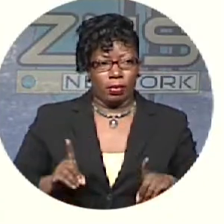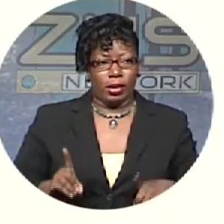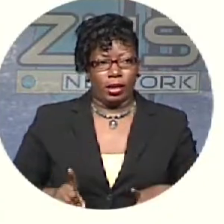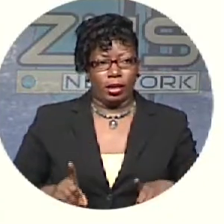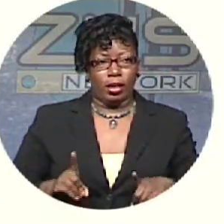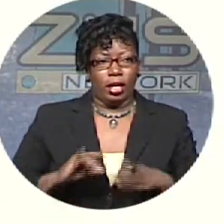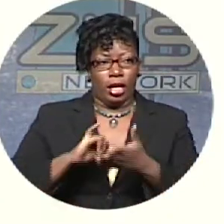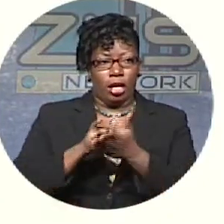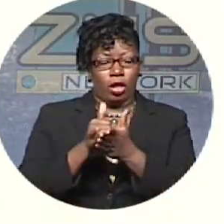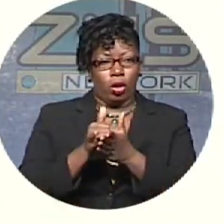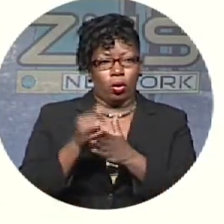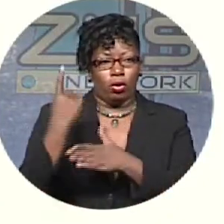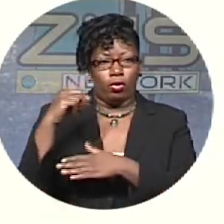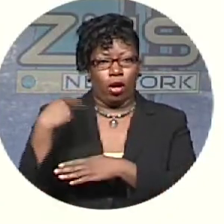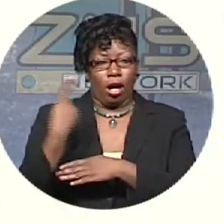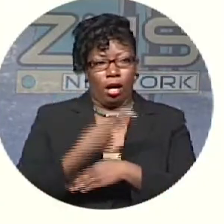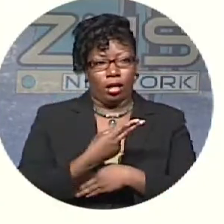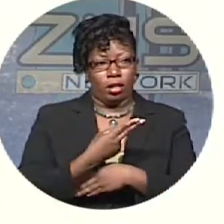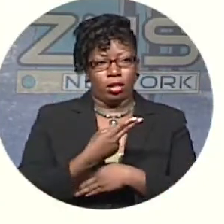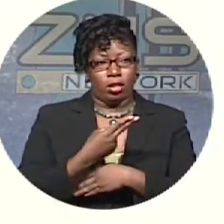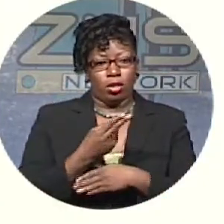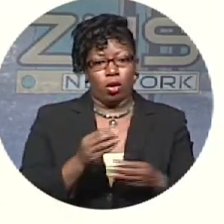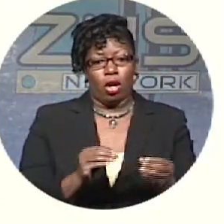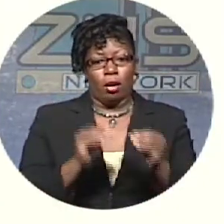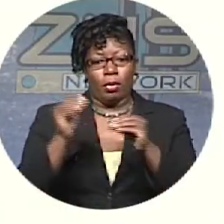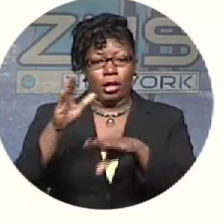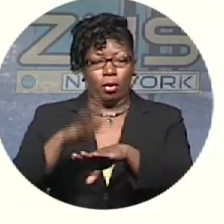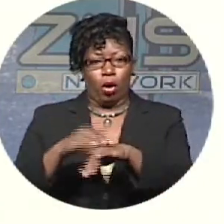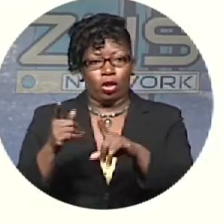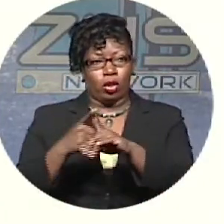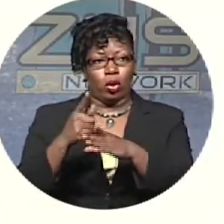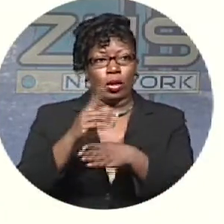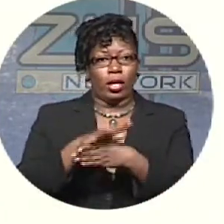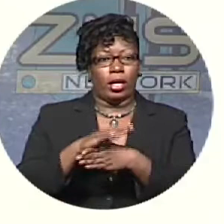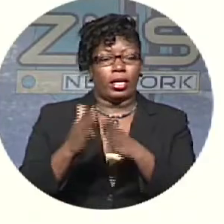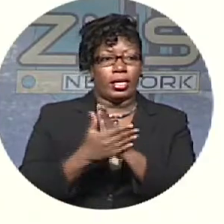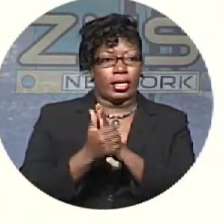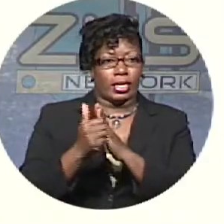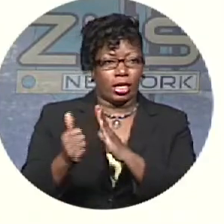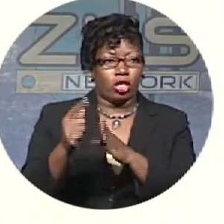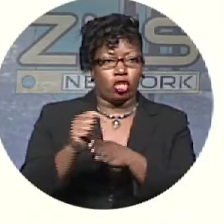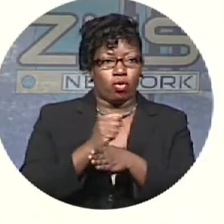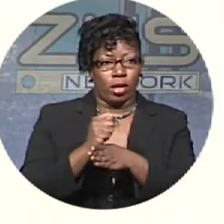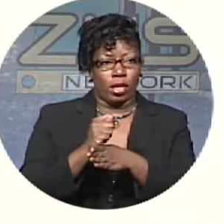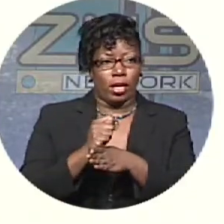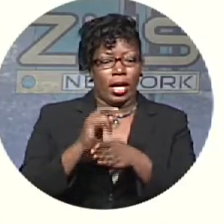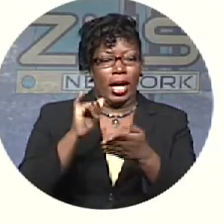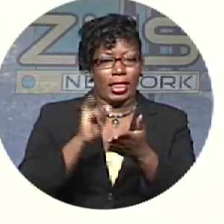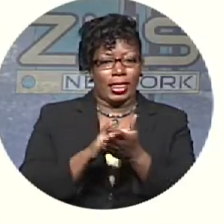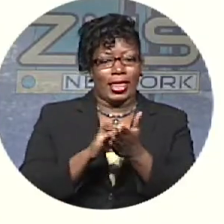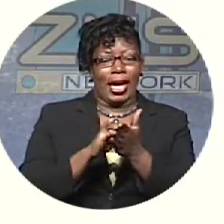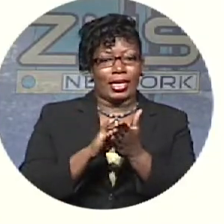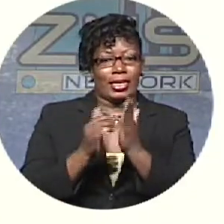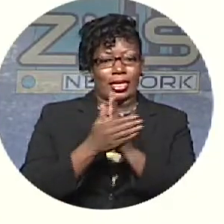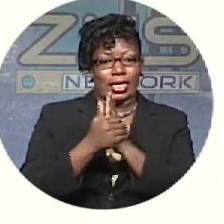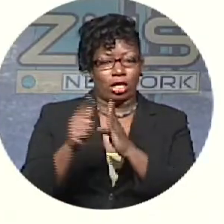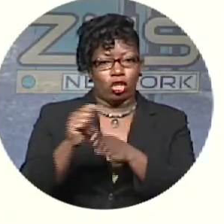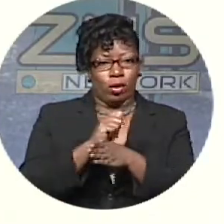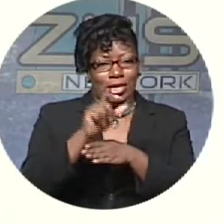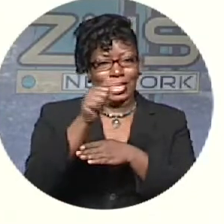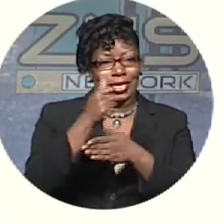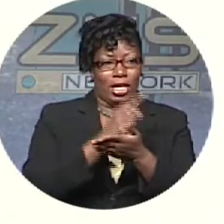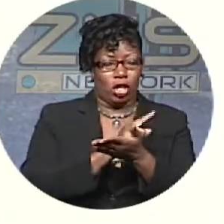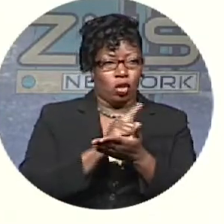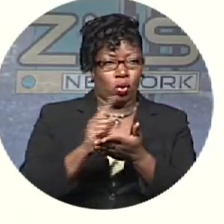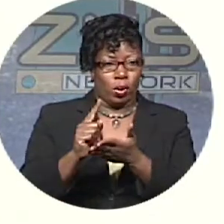those in order for us to refer them to the skills training. And skills training is 10 weeks. And at the end of that time, they get